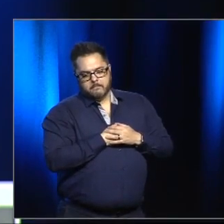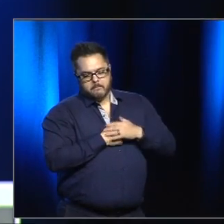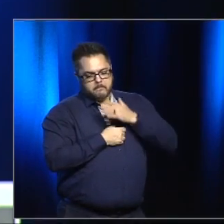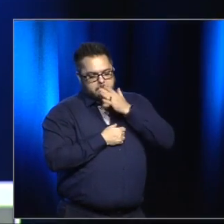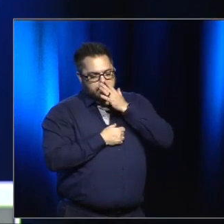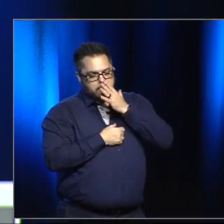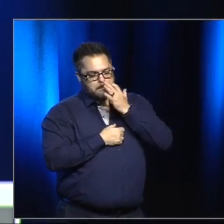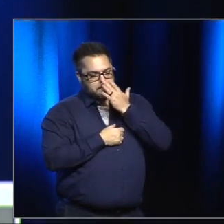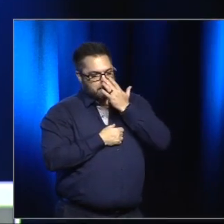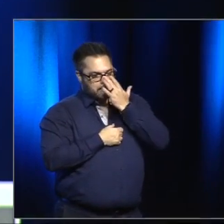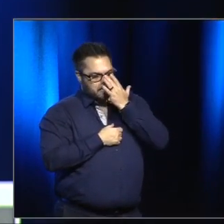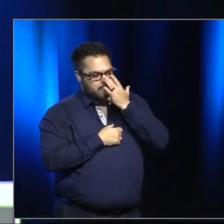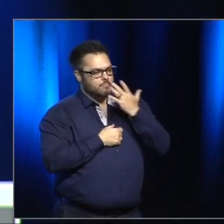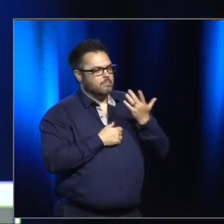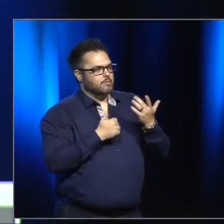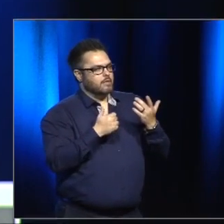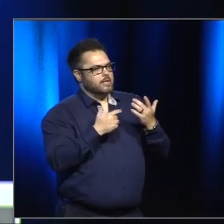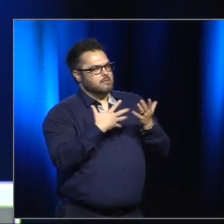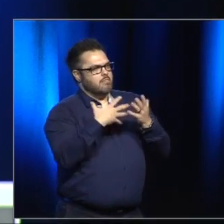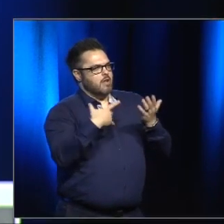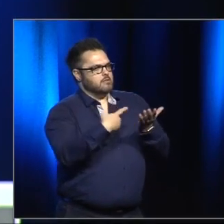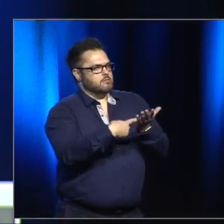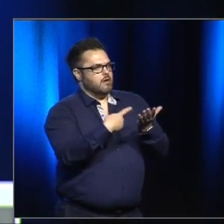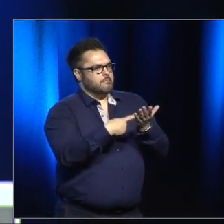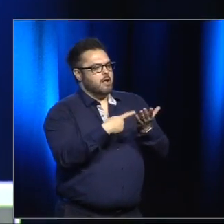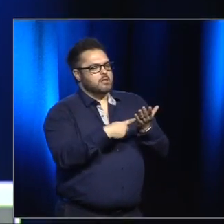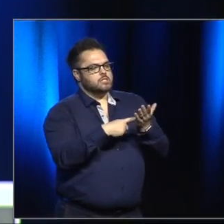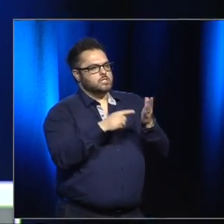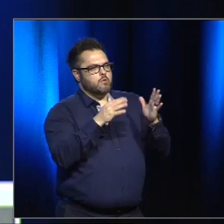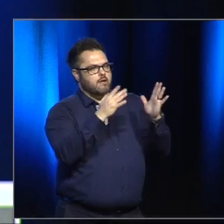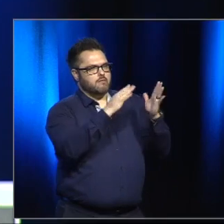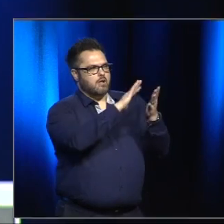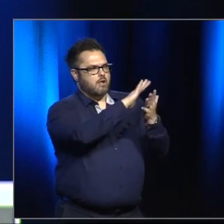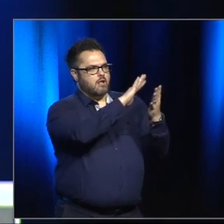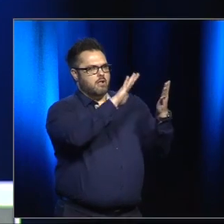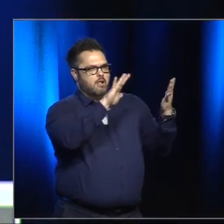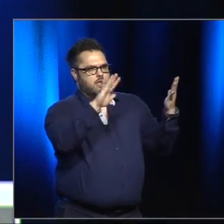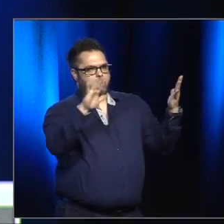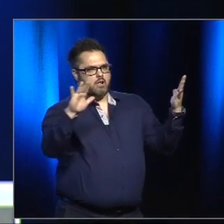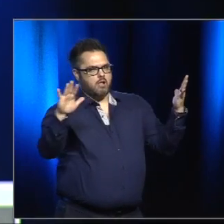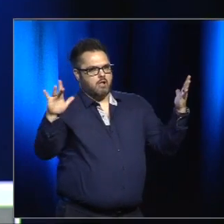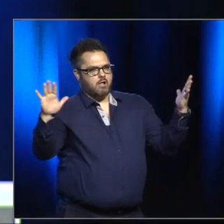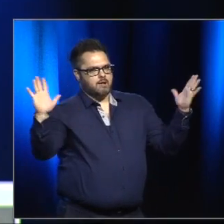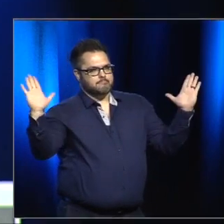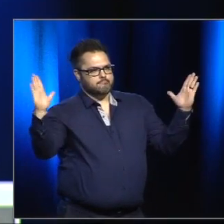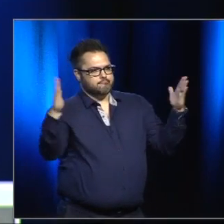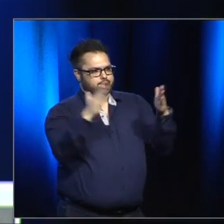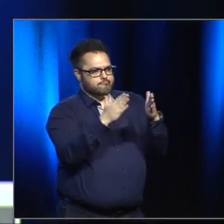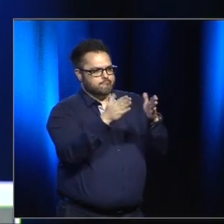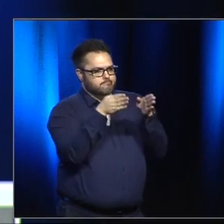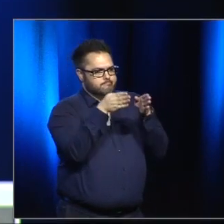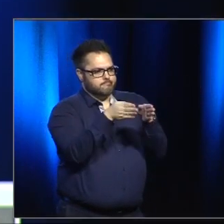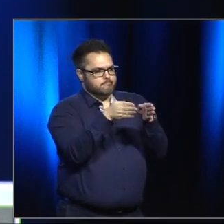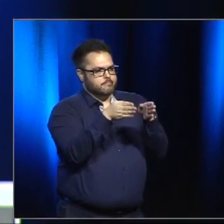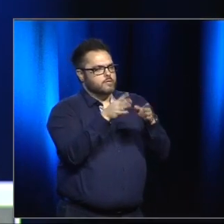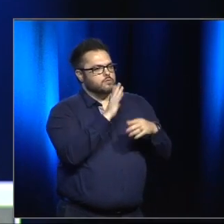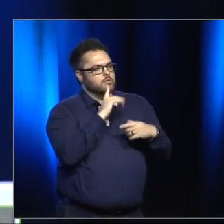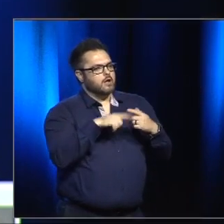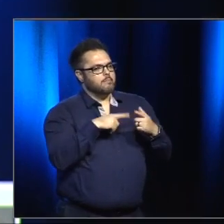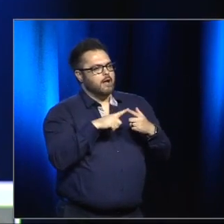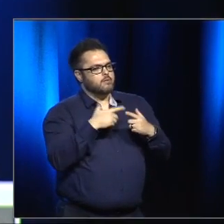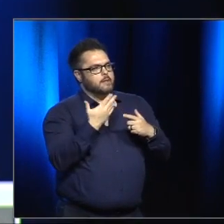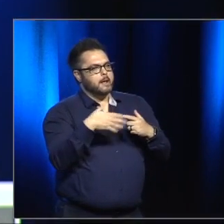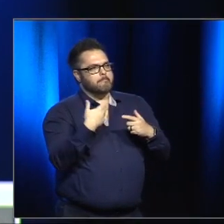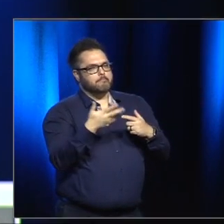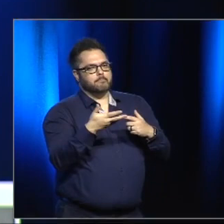It's quite a big topic to cover, and so I've chosen, rather than try and cover off on all of it, I've chosen instead to take a